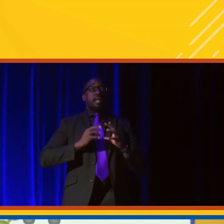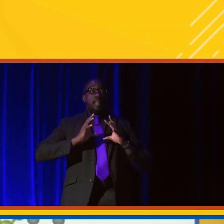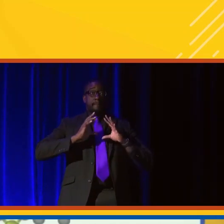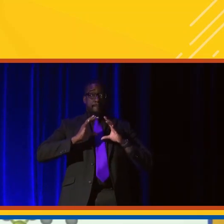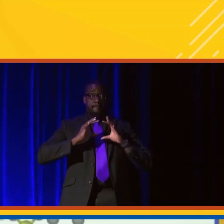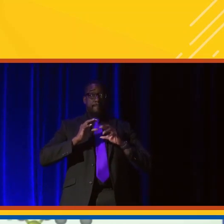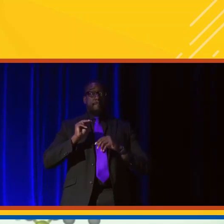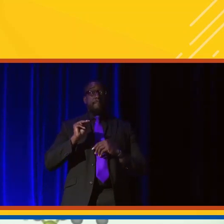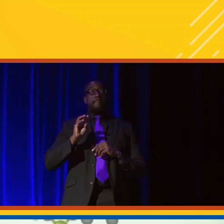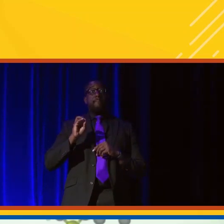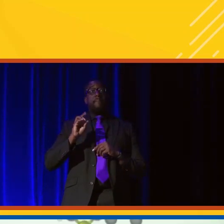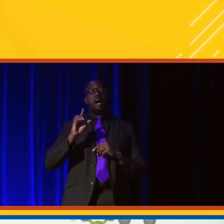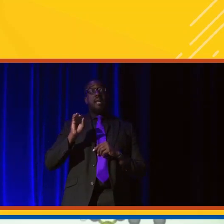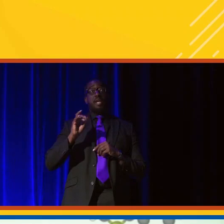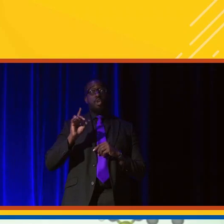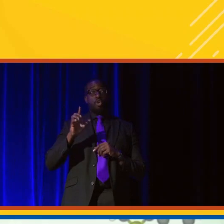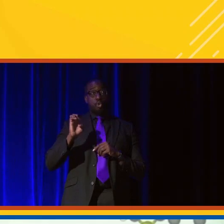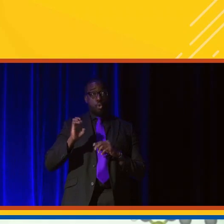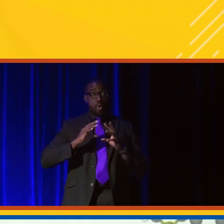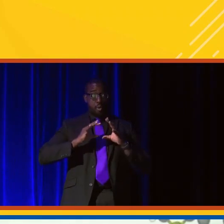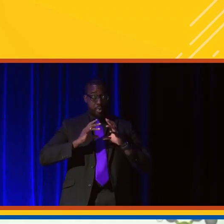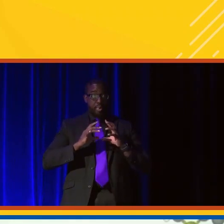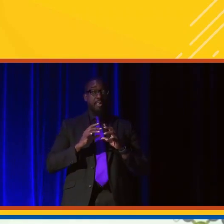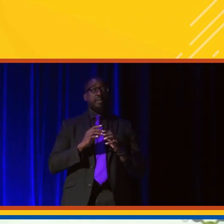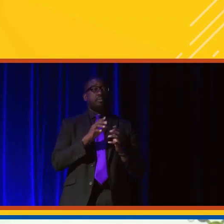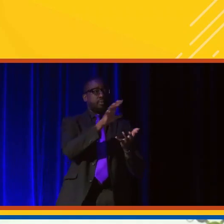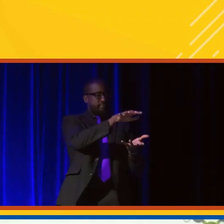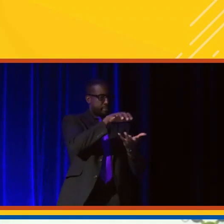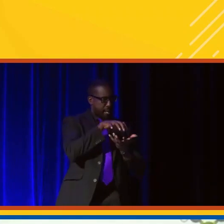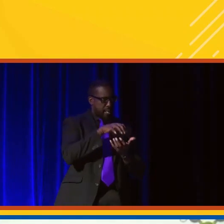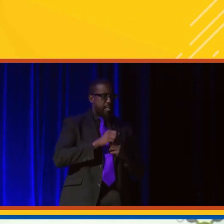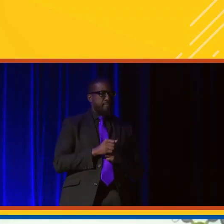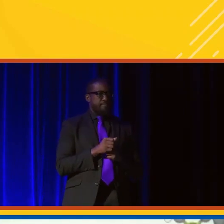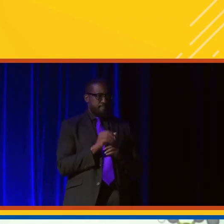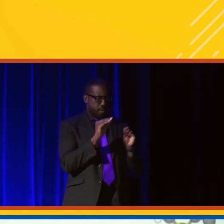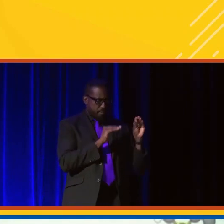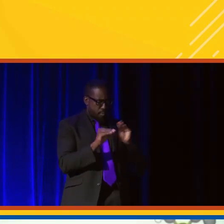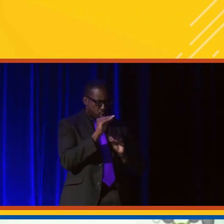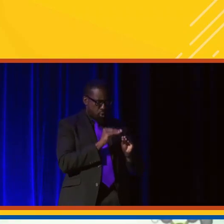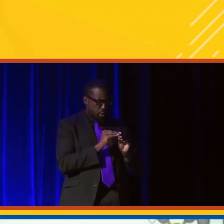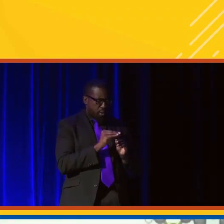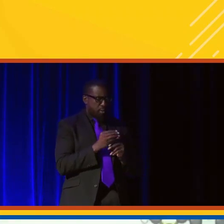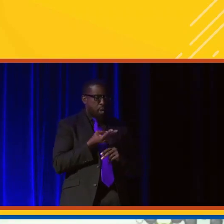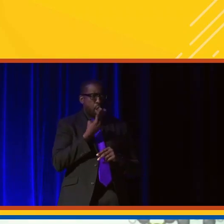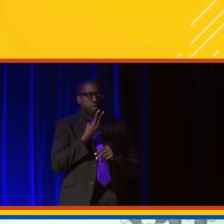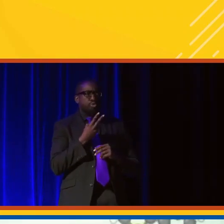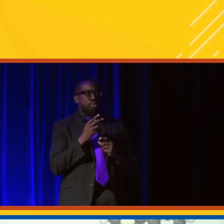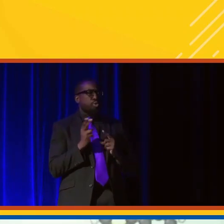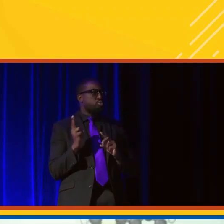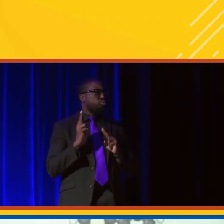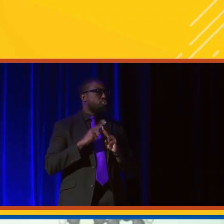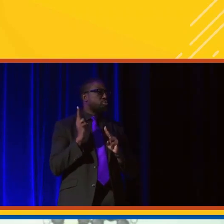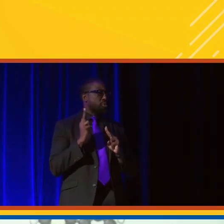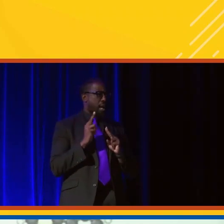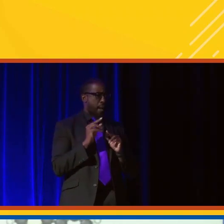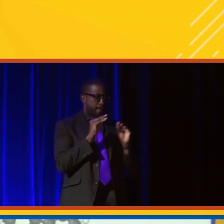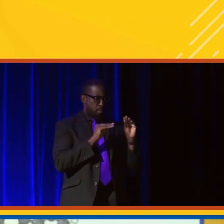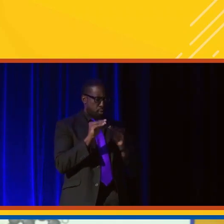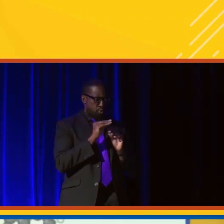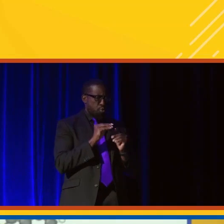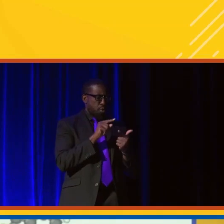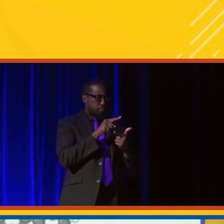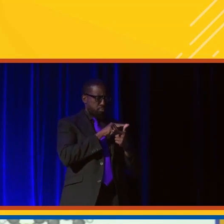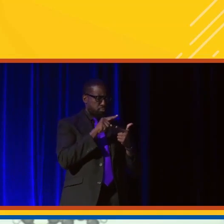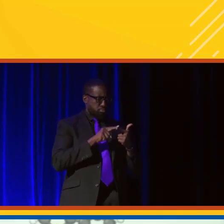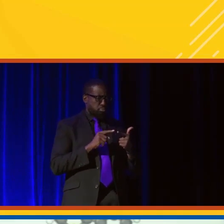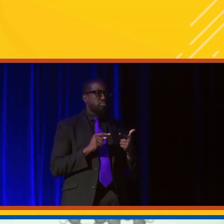ones, we look at its motion, we take the two principal components of its motion and a trajectory, an MD trajectory,